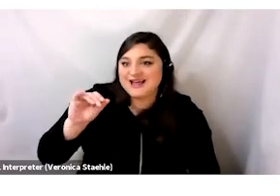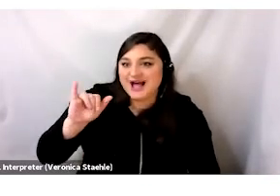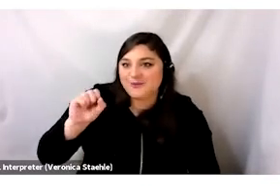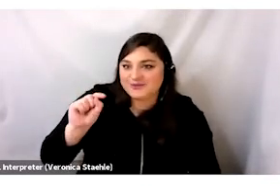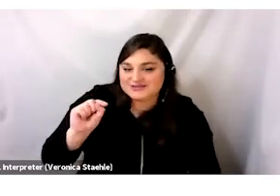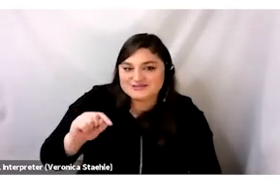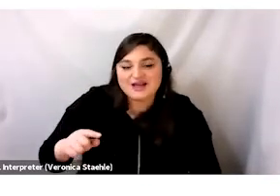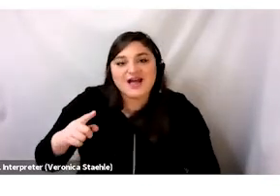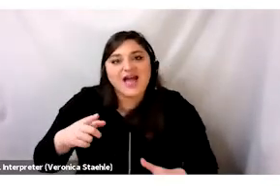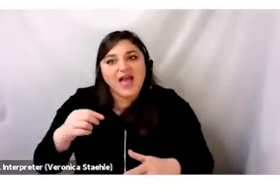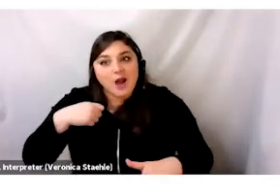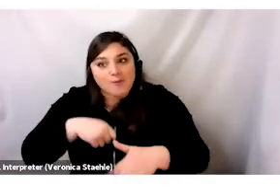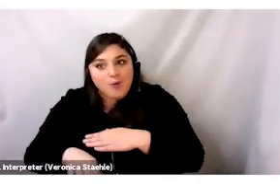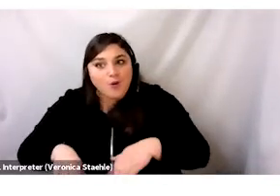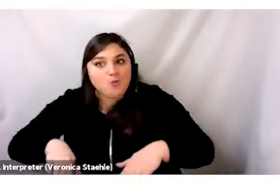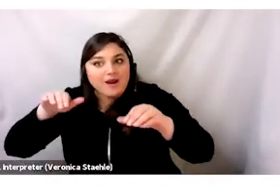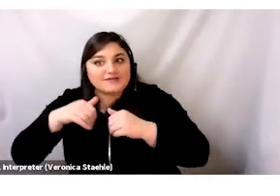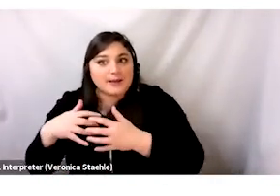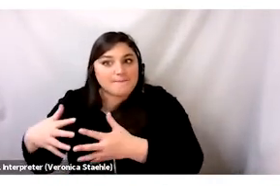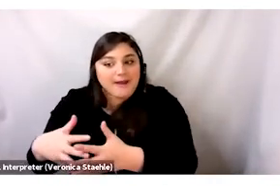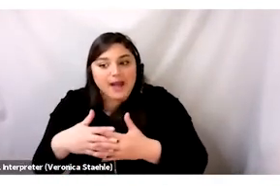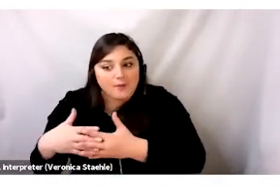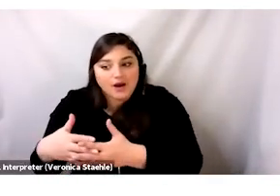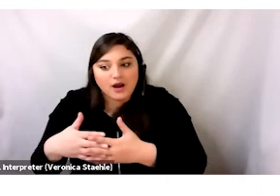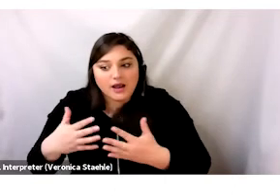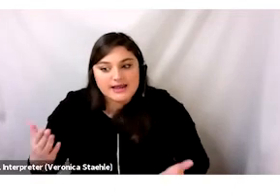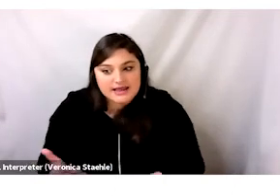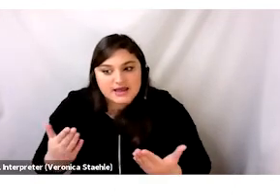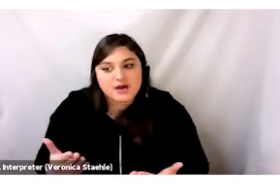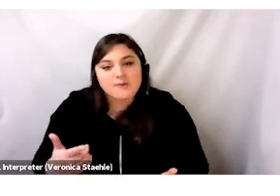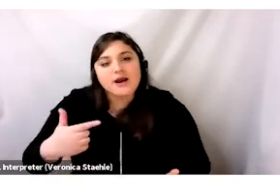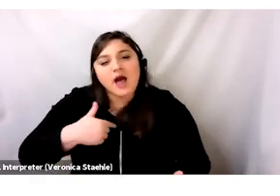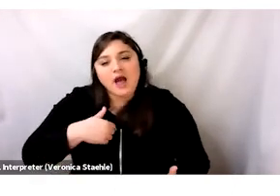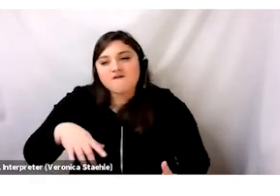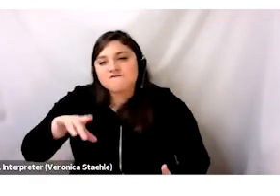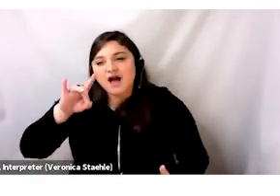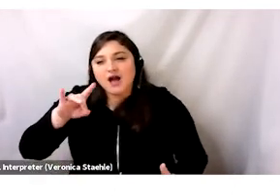Buddhist and Taoist. And then born and raised in America, when I first